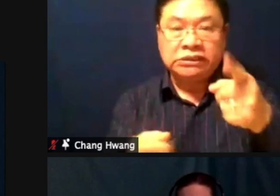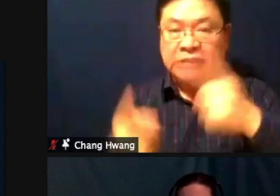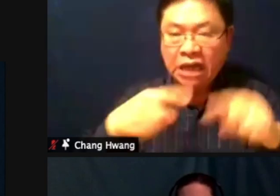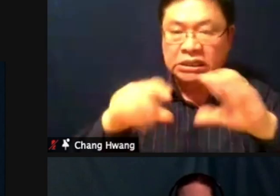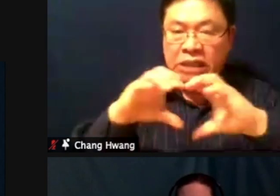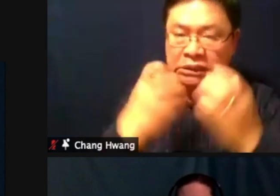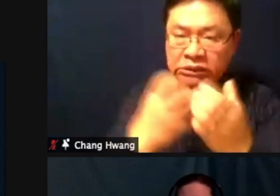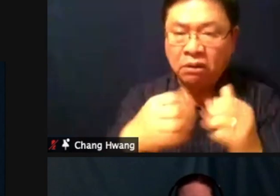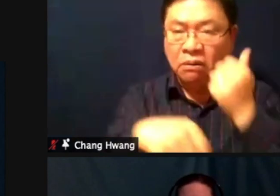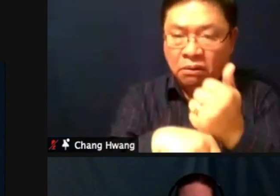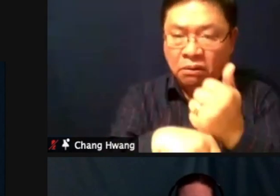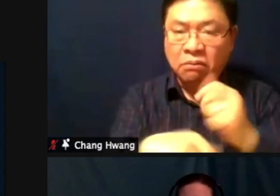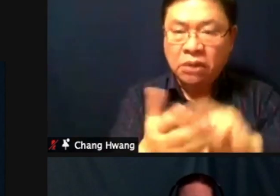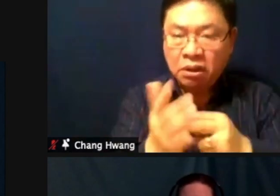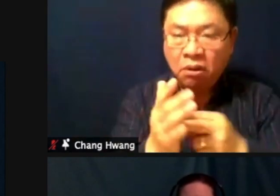months.